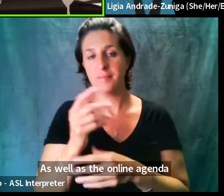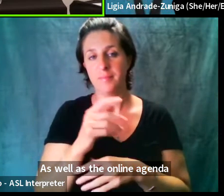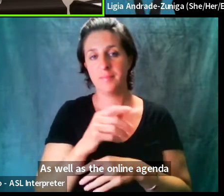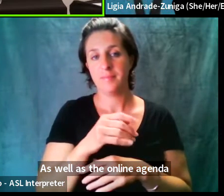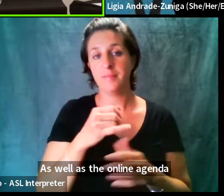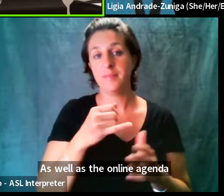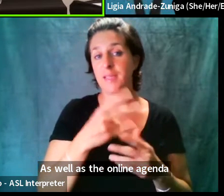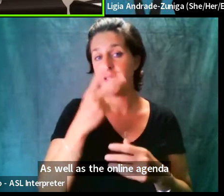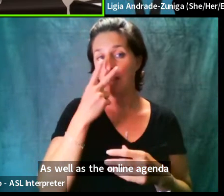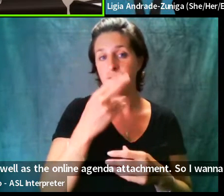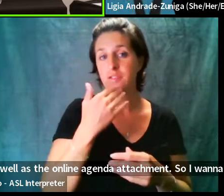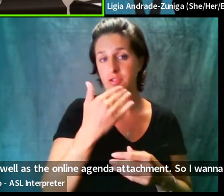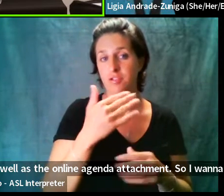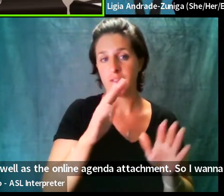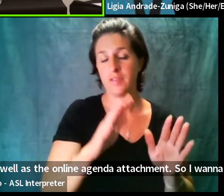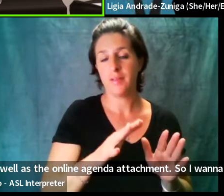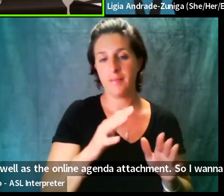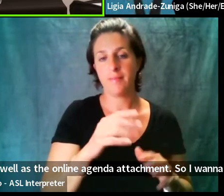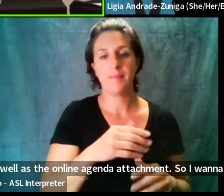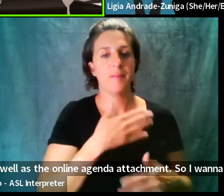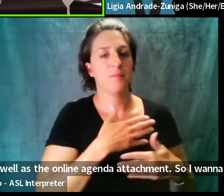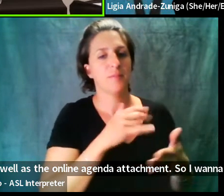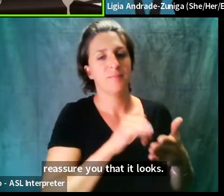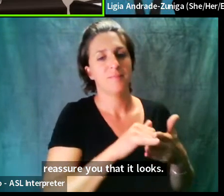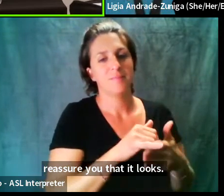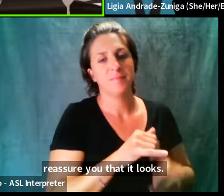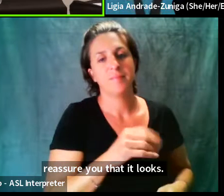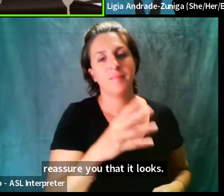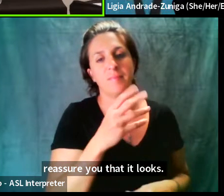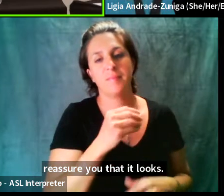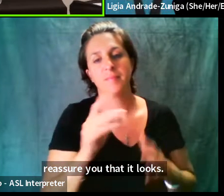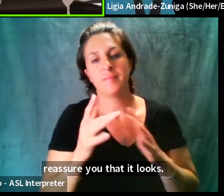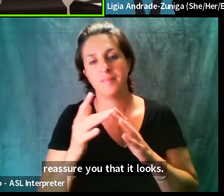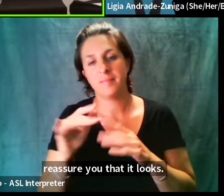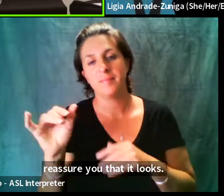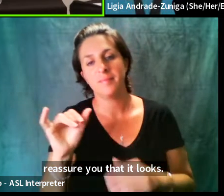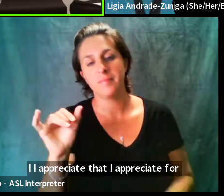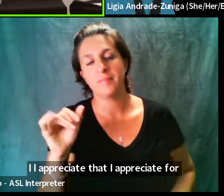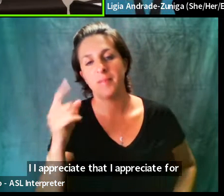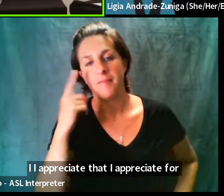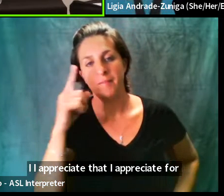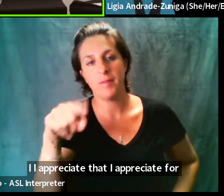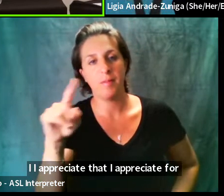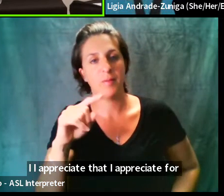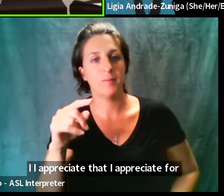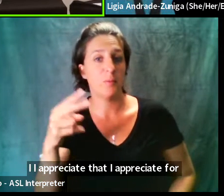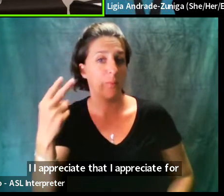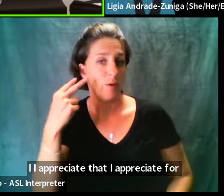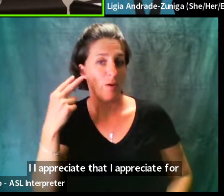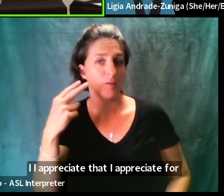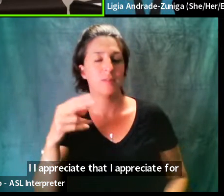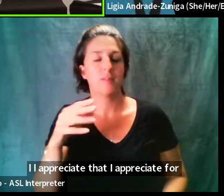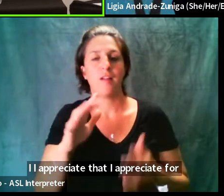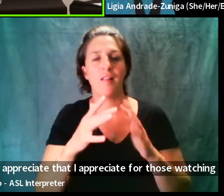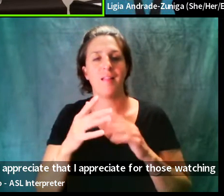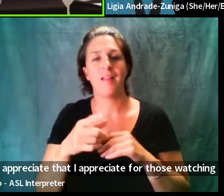it looks great. I appreciate Yeah, that. I sure. appreciate And that. the online, for those watching the online version on